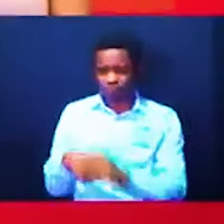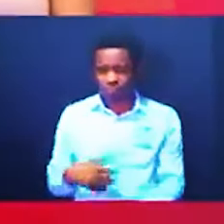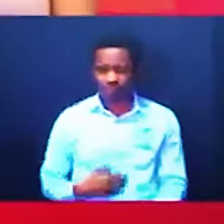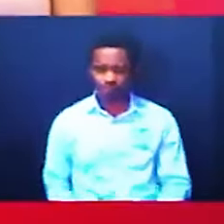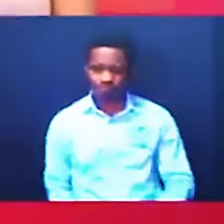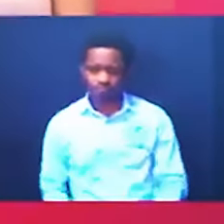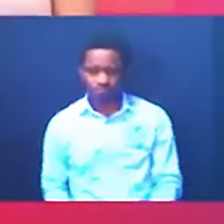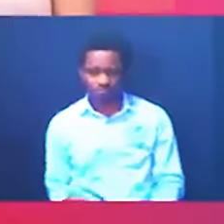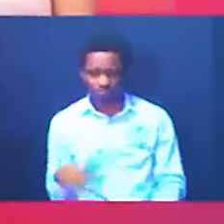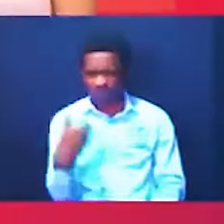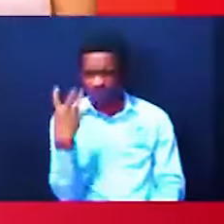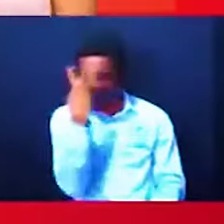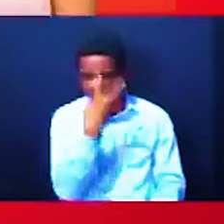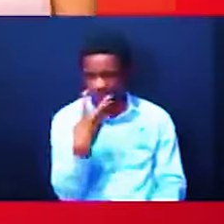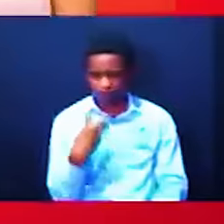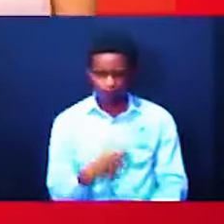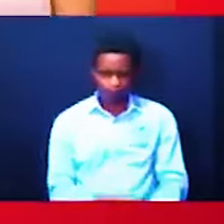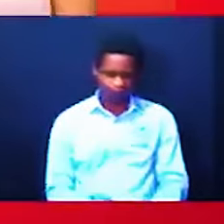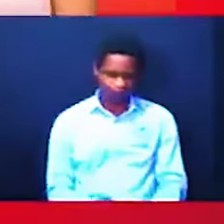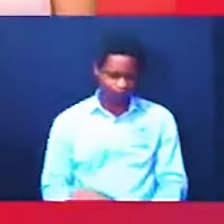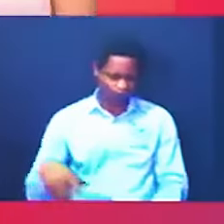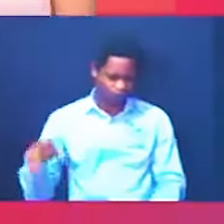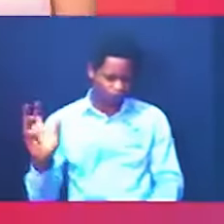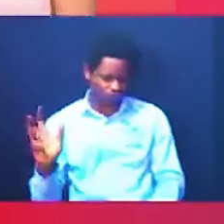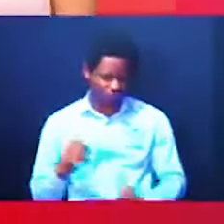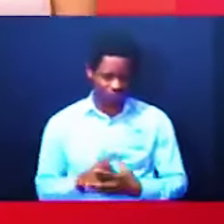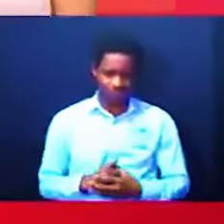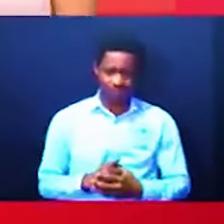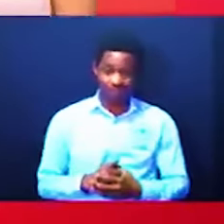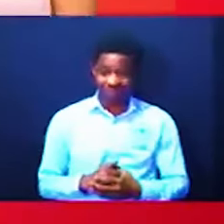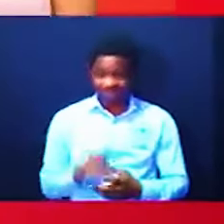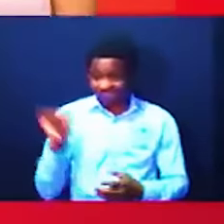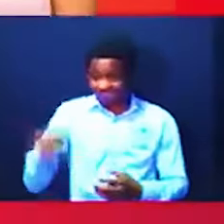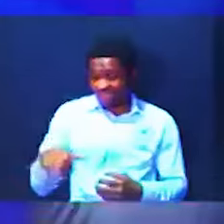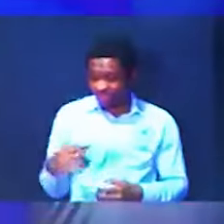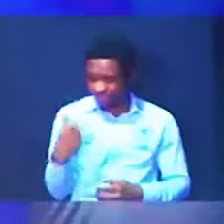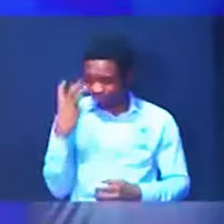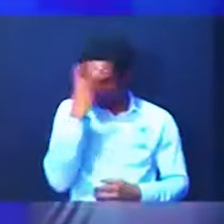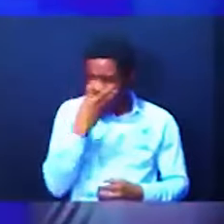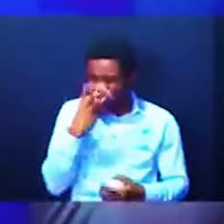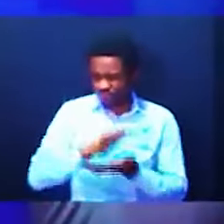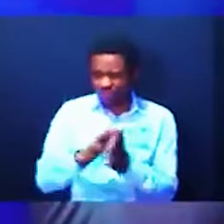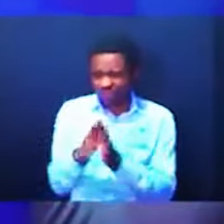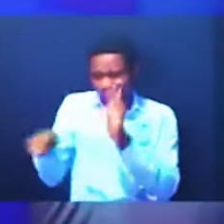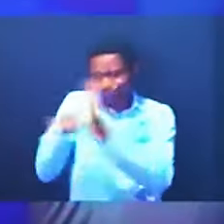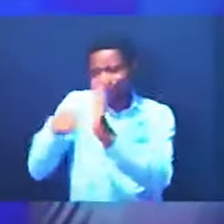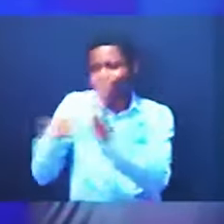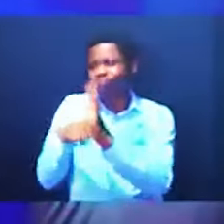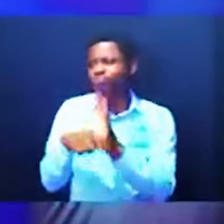mood changes. And the change is negative. And